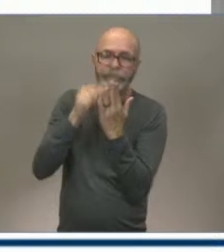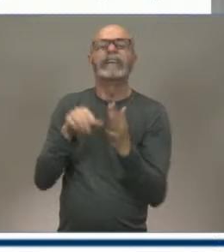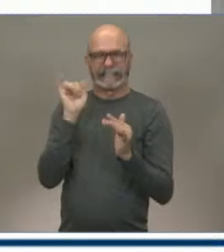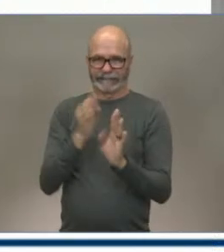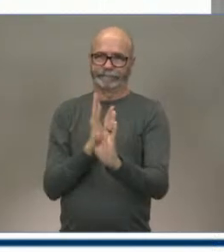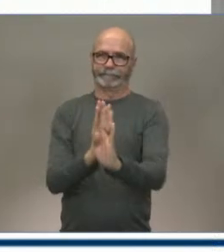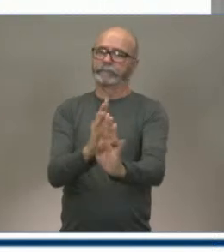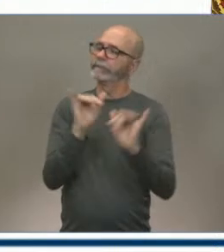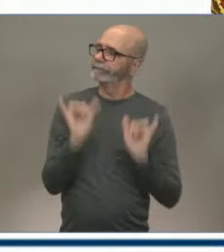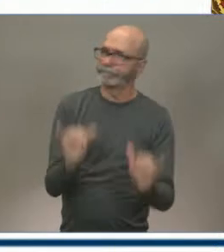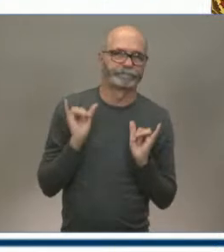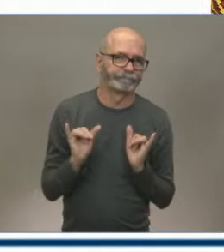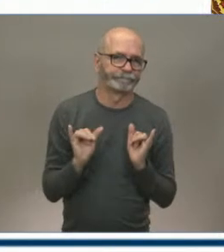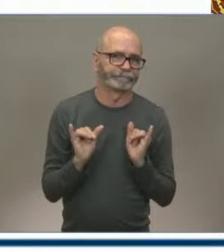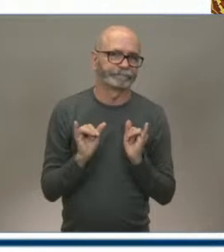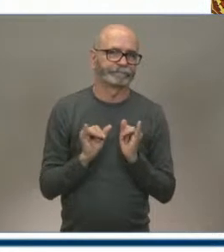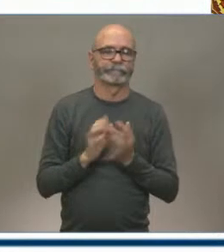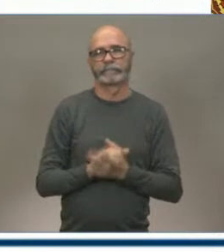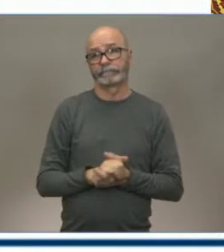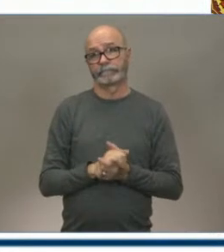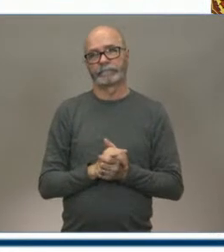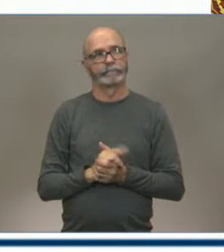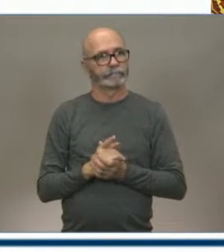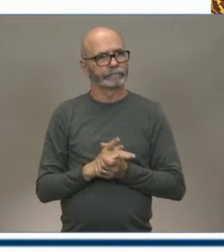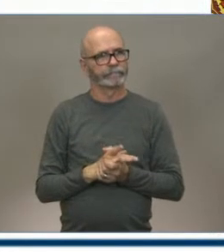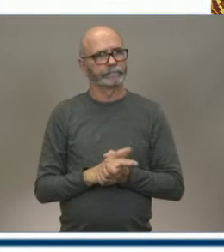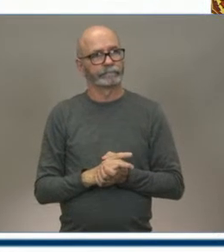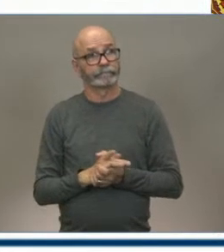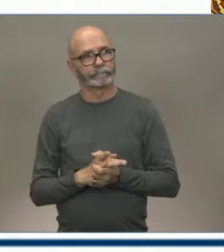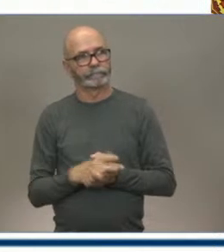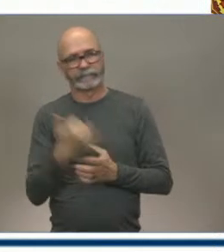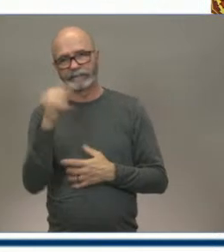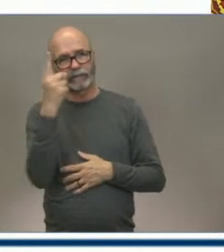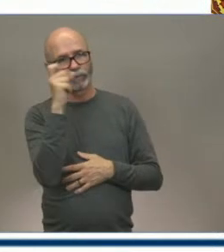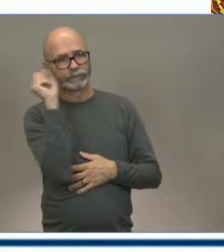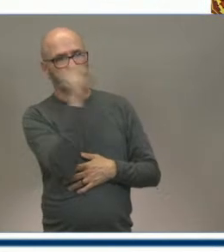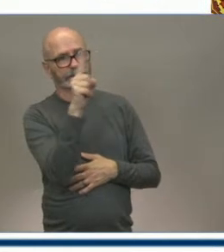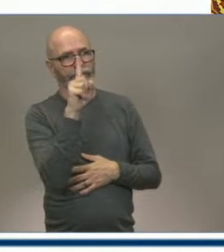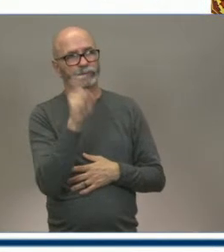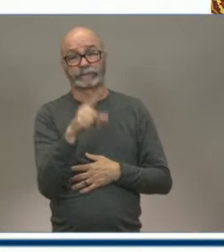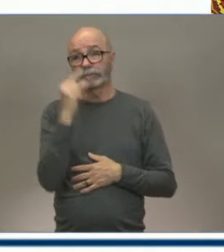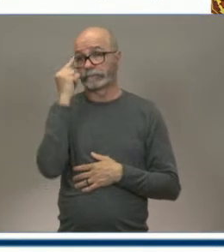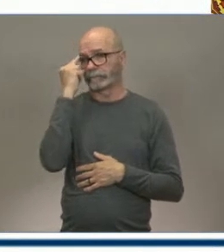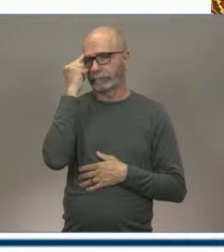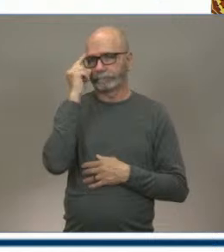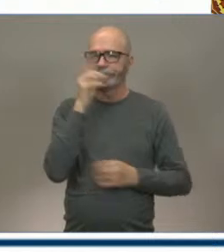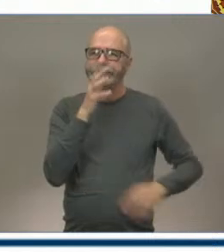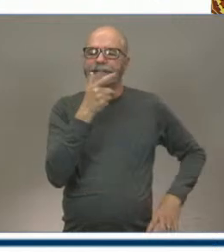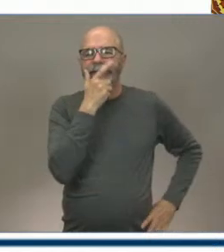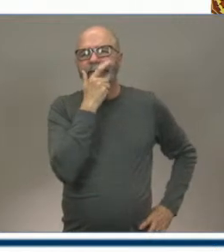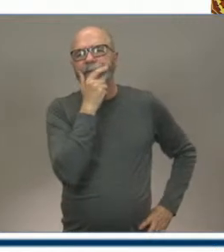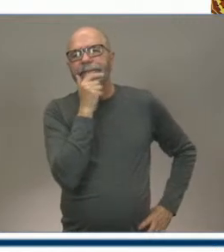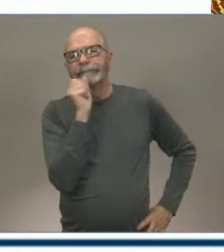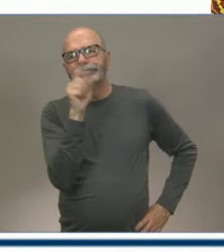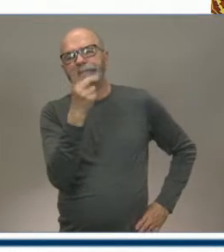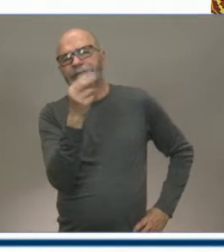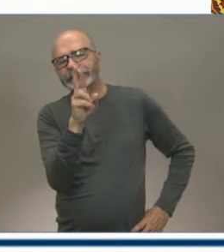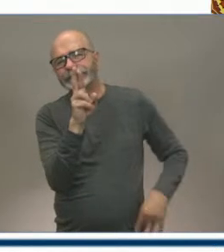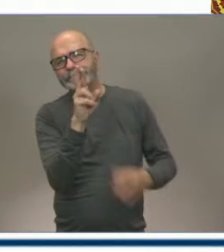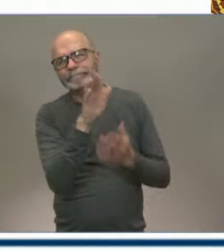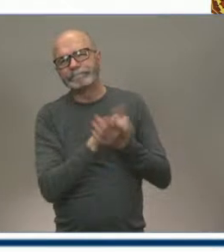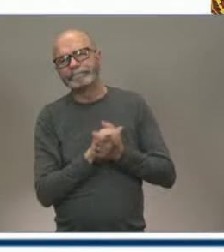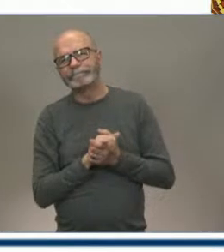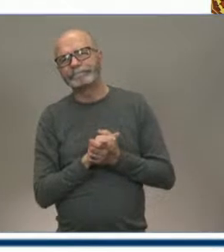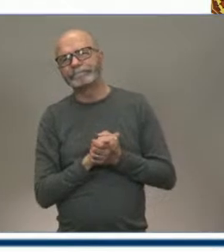them. Go ahead, Mike, with your follow-up. Great, thank you. Dr. Strang, you mentioned that you've reached a point now where you can